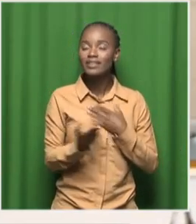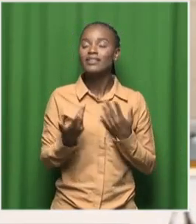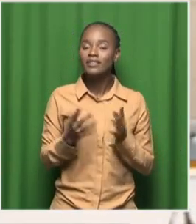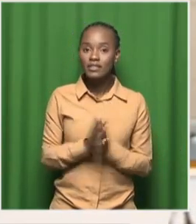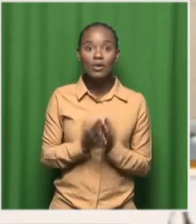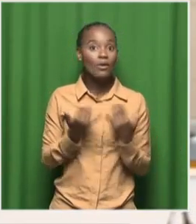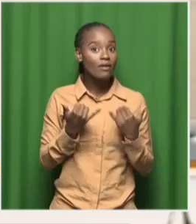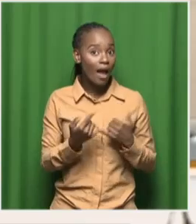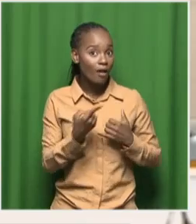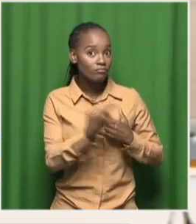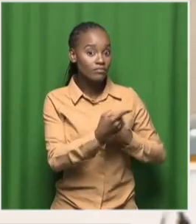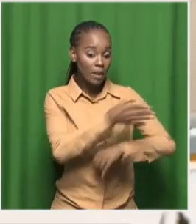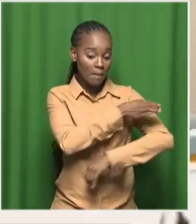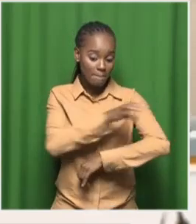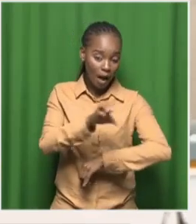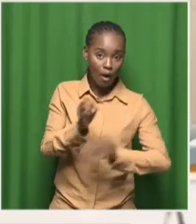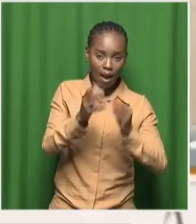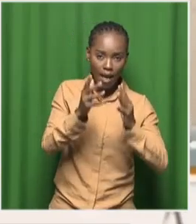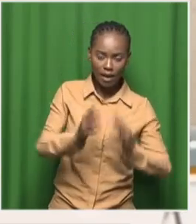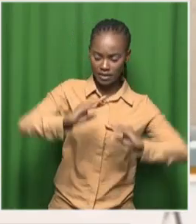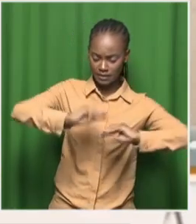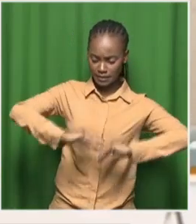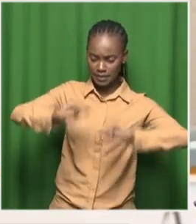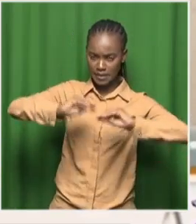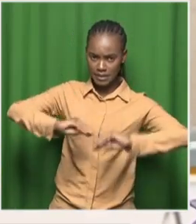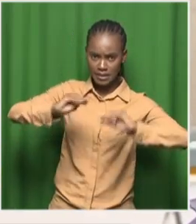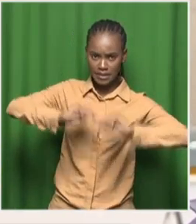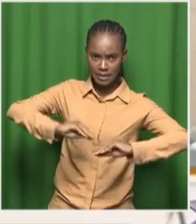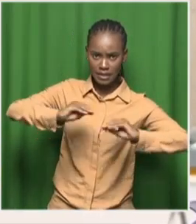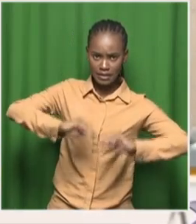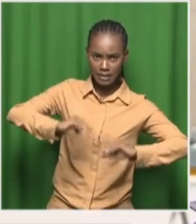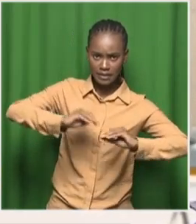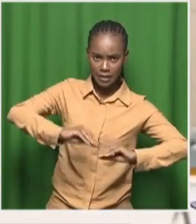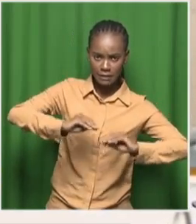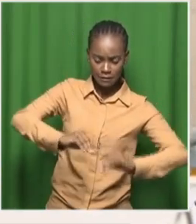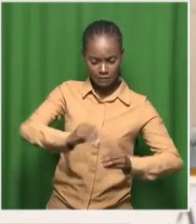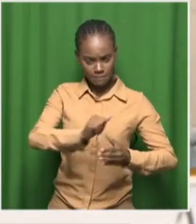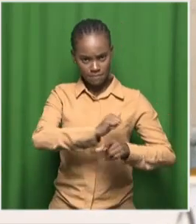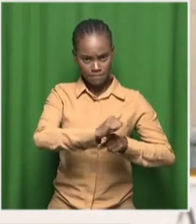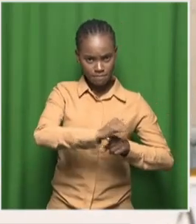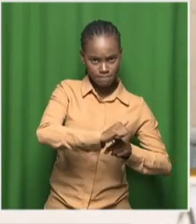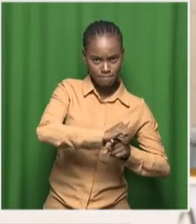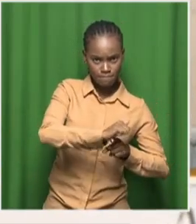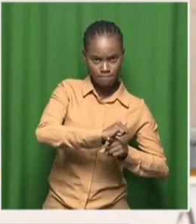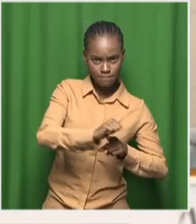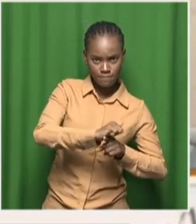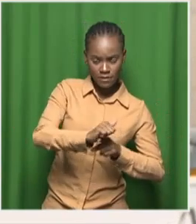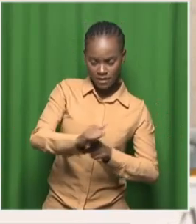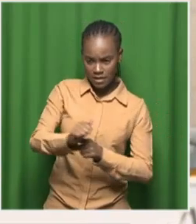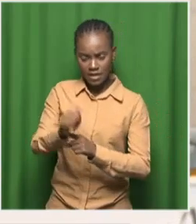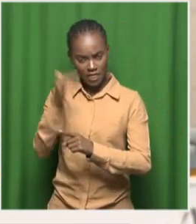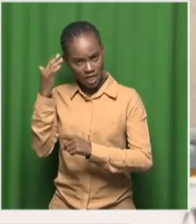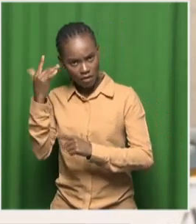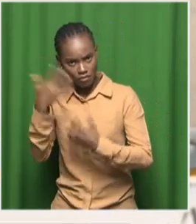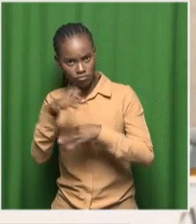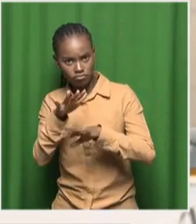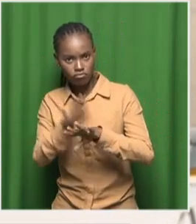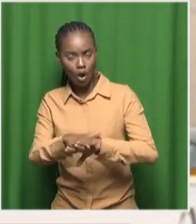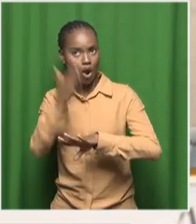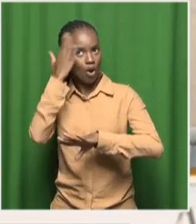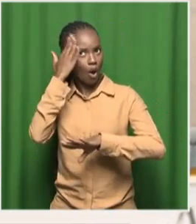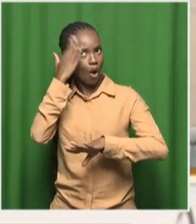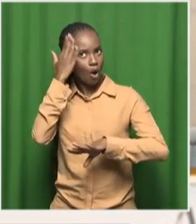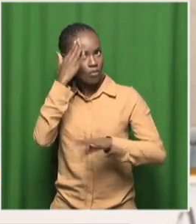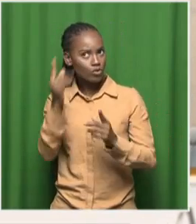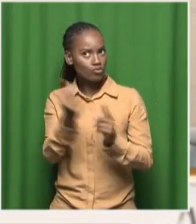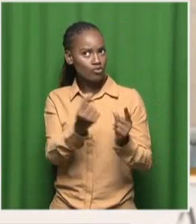knowing how to do things, which I think for us is what's needed in our economy out there. That's what's needed for us to deal with the